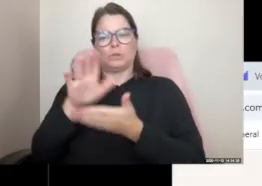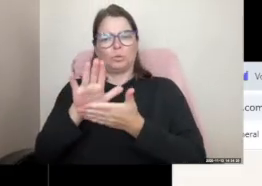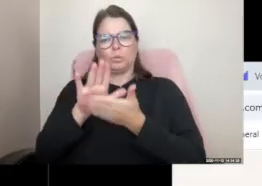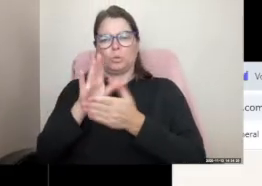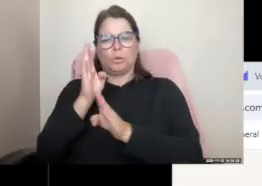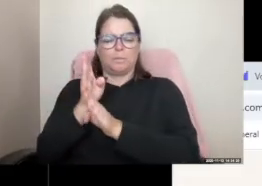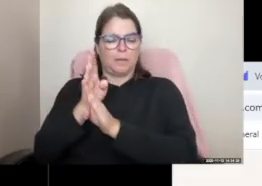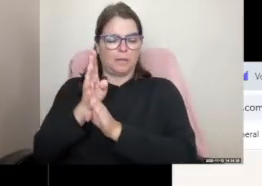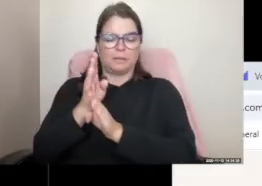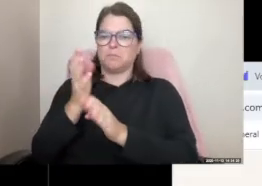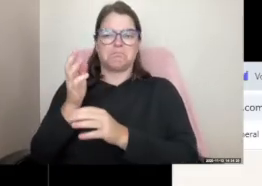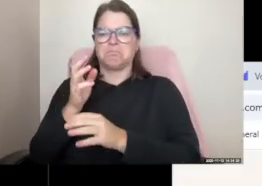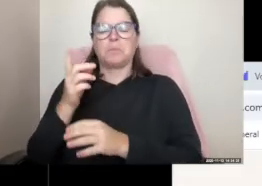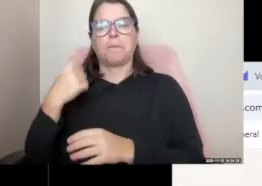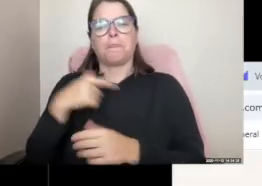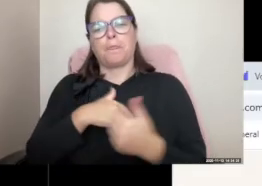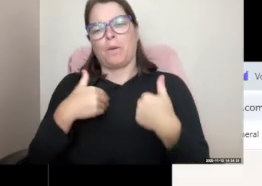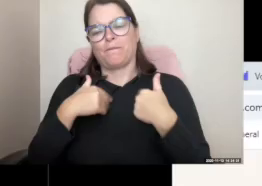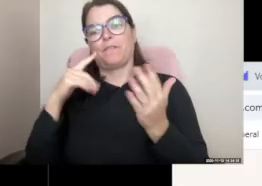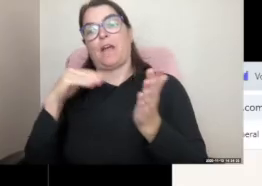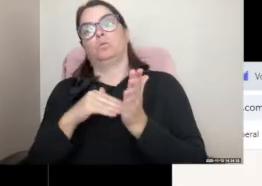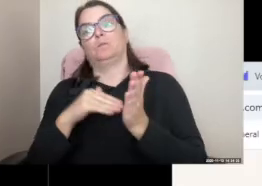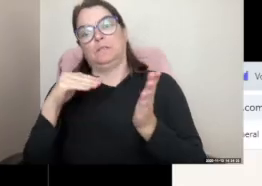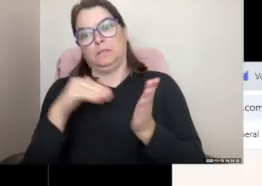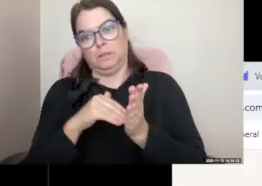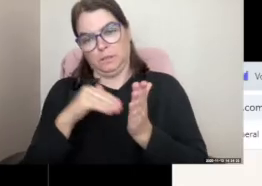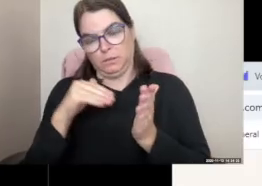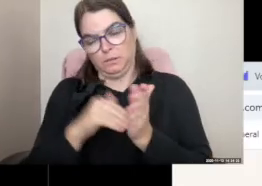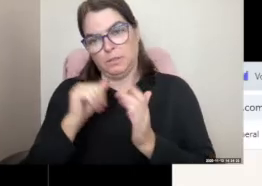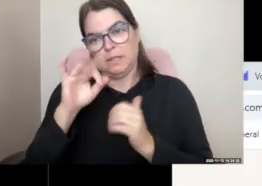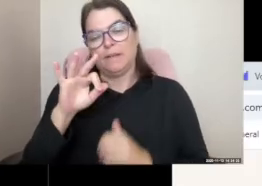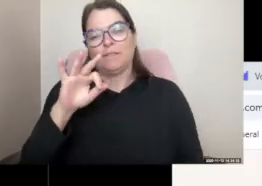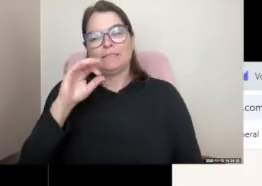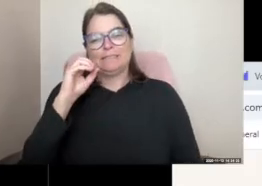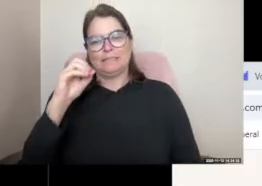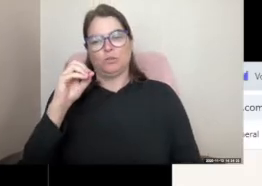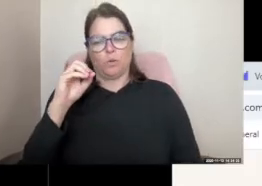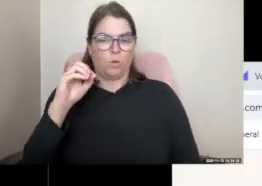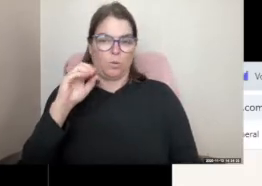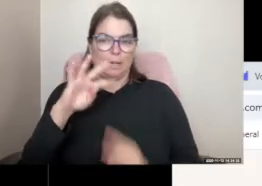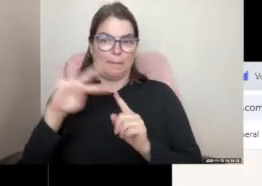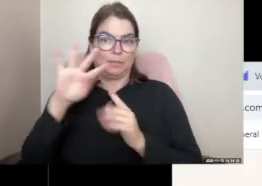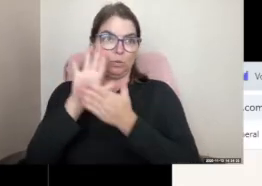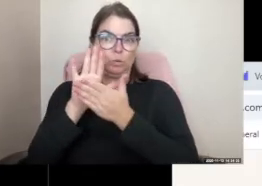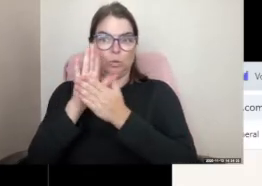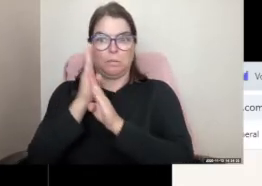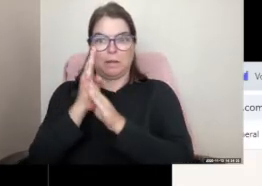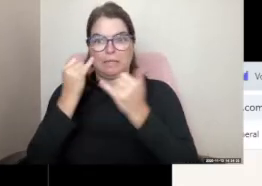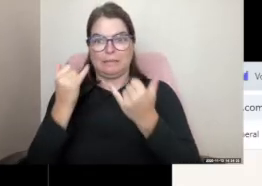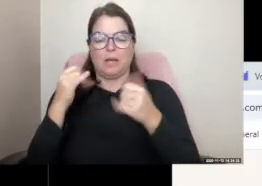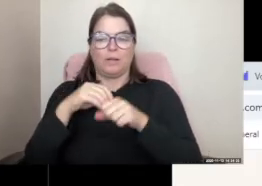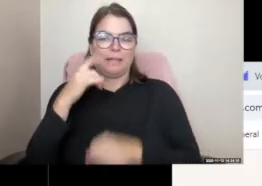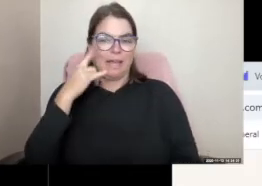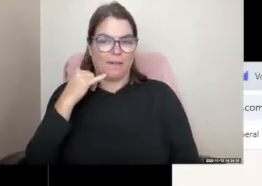ago. And if you think about how many vehicles we have on the road now, and what has come from that,